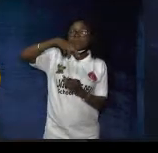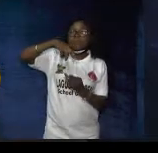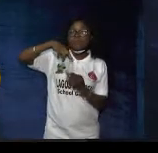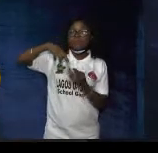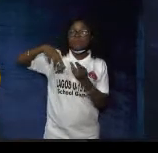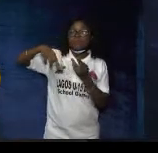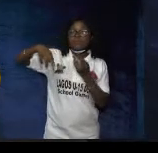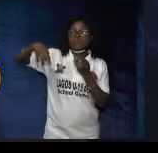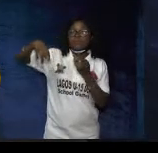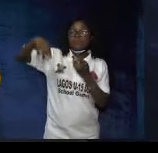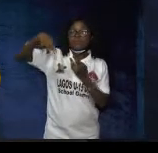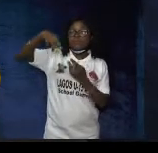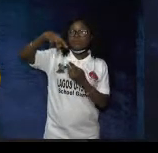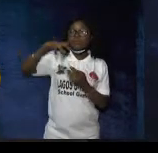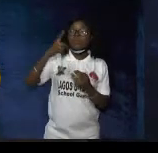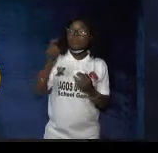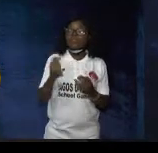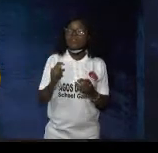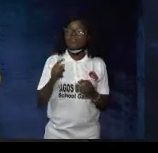See?